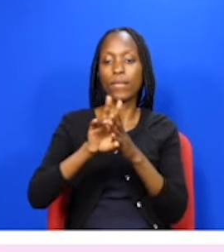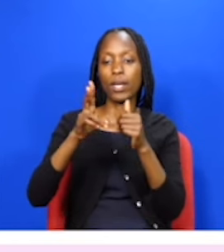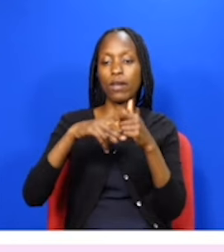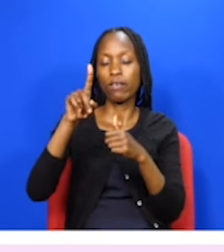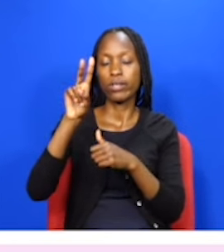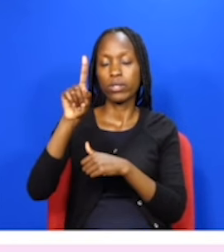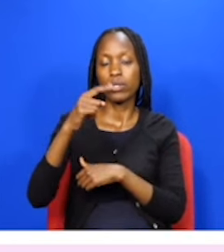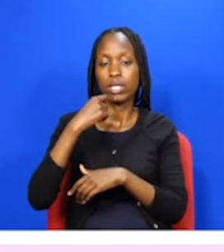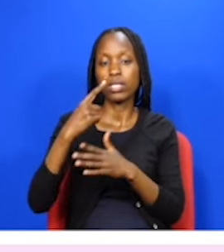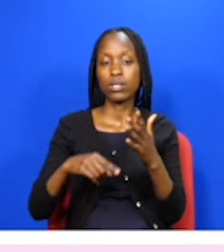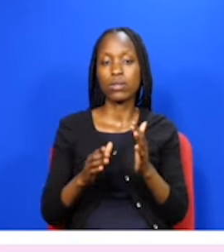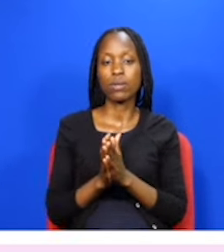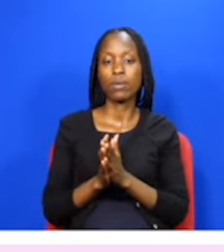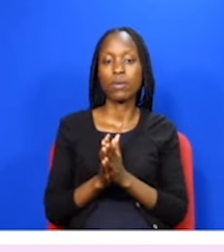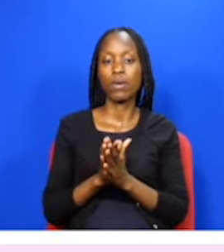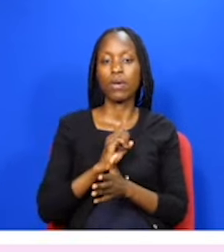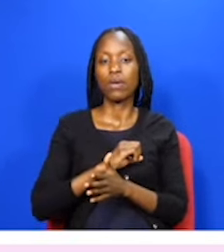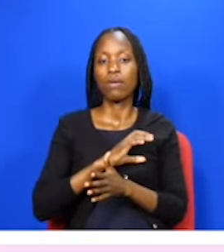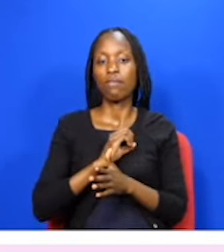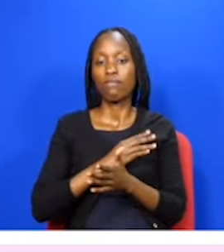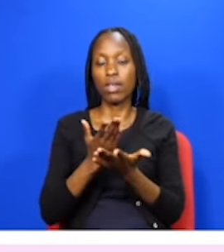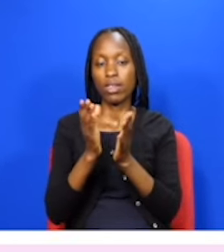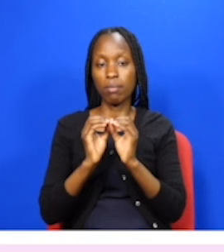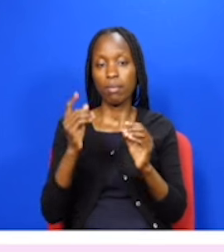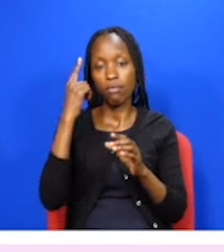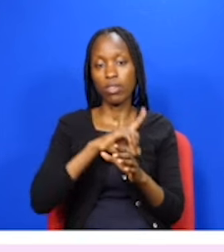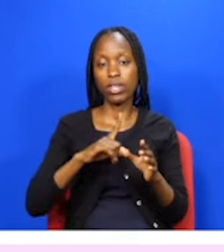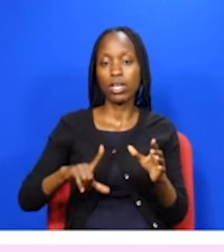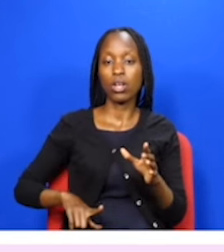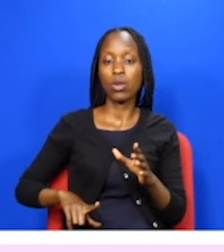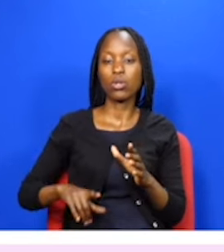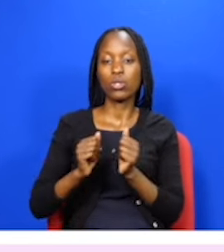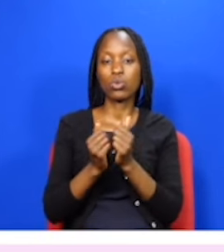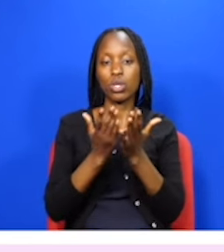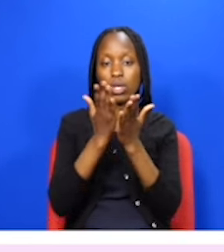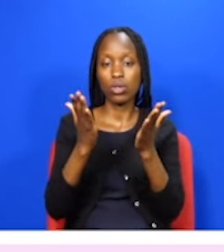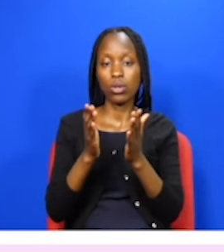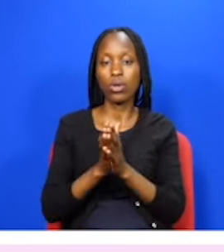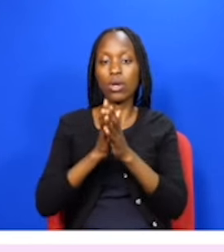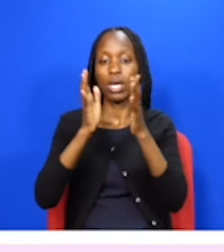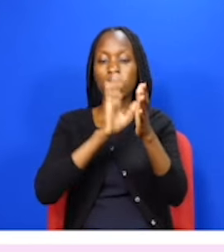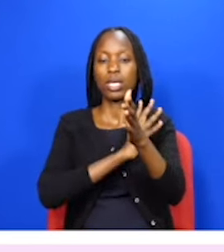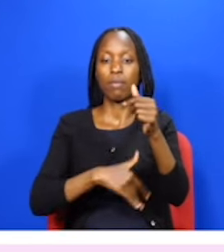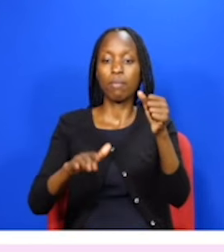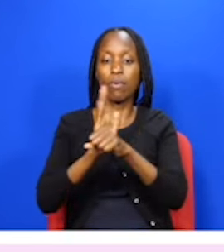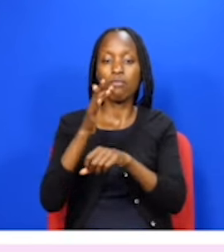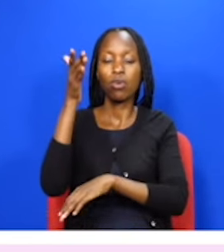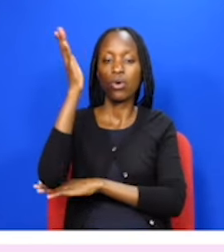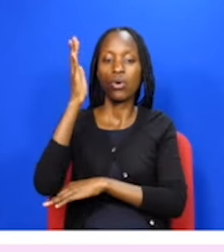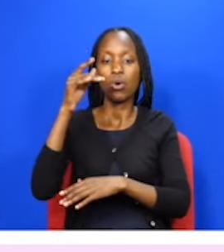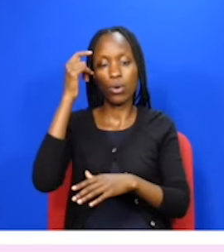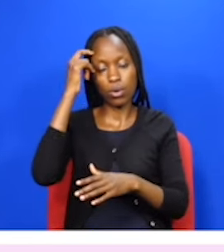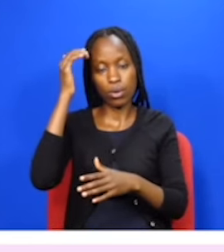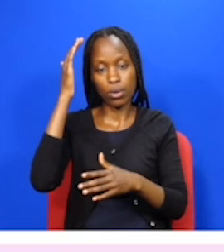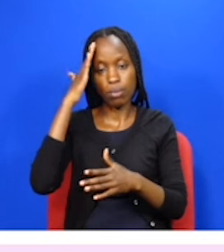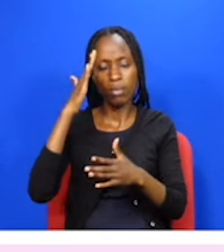It says, "You will not be afraid of them, for the Lord your God is among you, a great and powerful God." Our memory verse